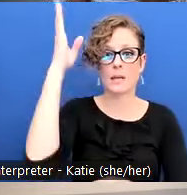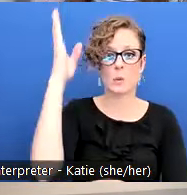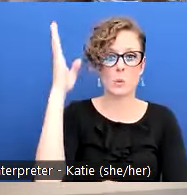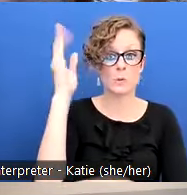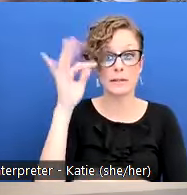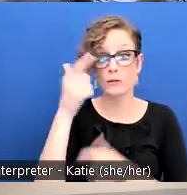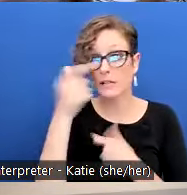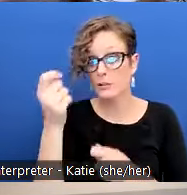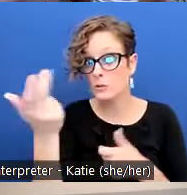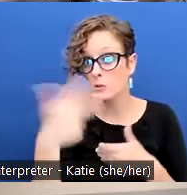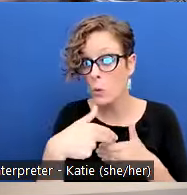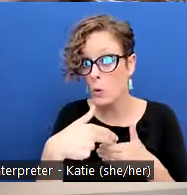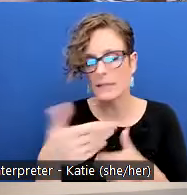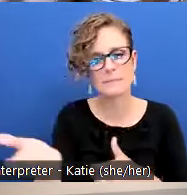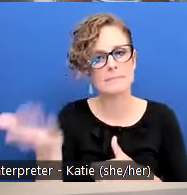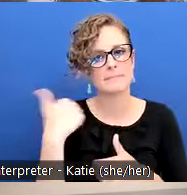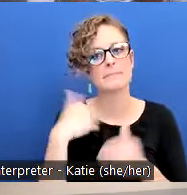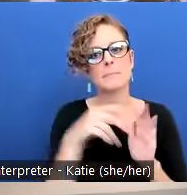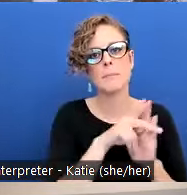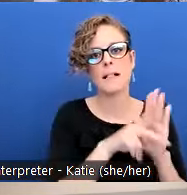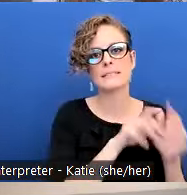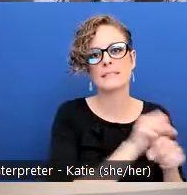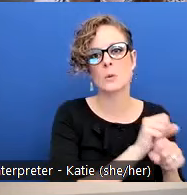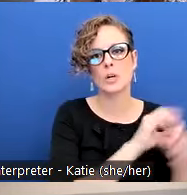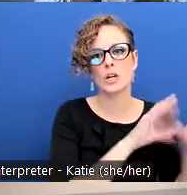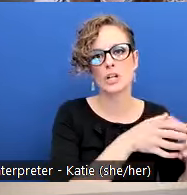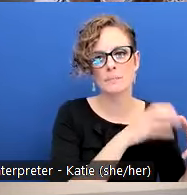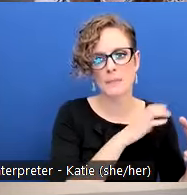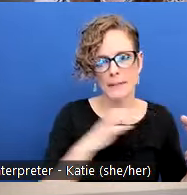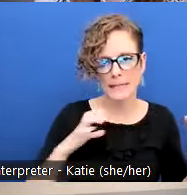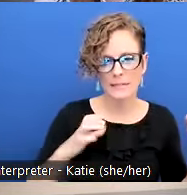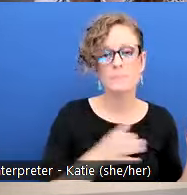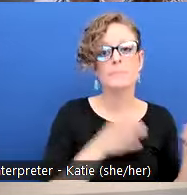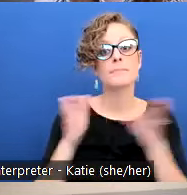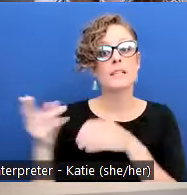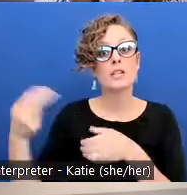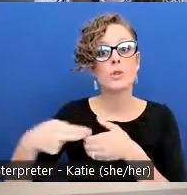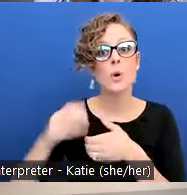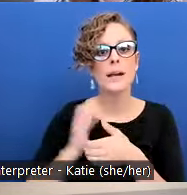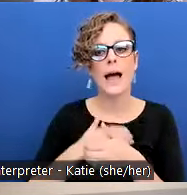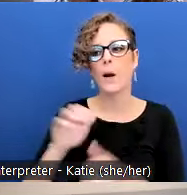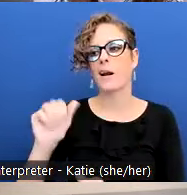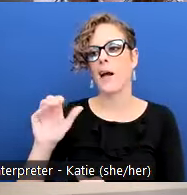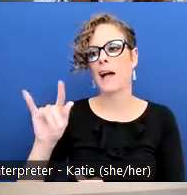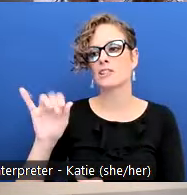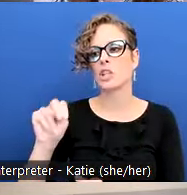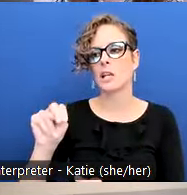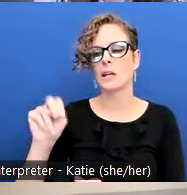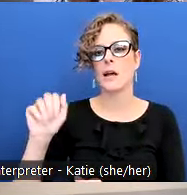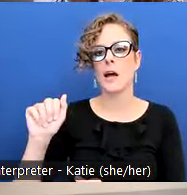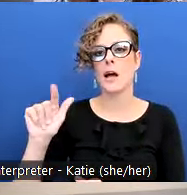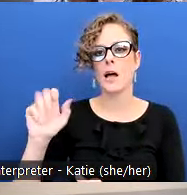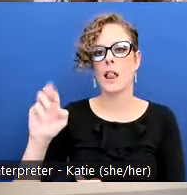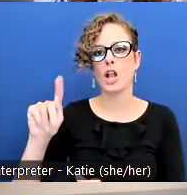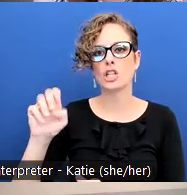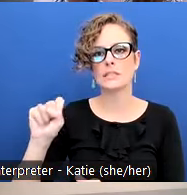joining in our policy work. And you can also join our action alerts list, which is not a